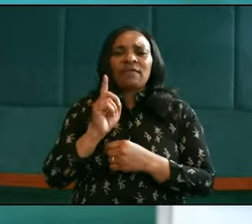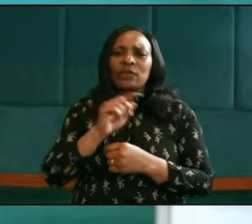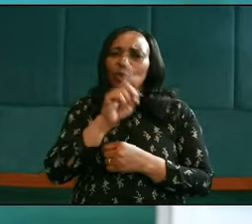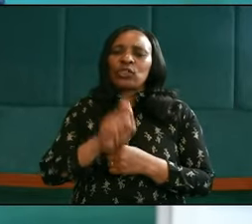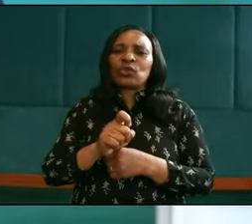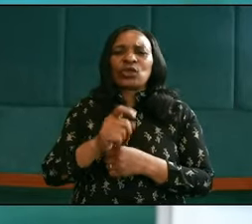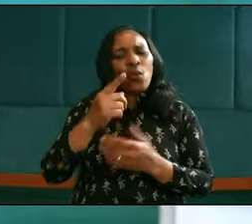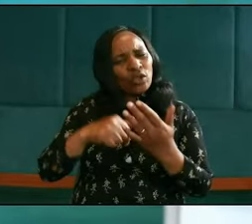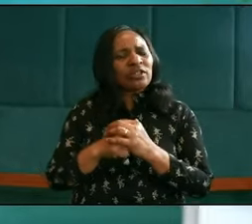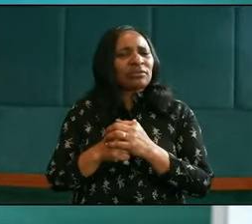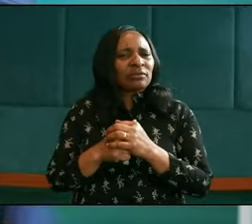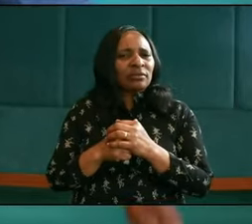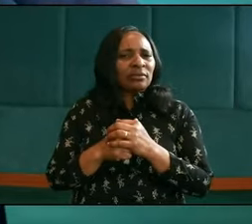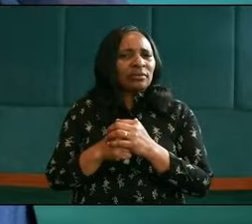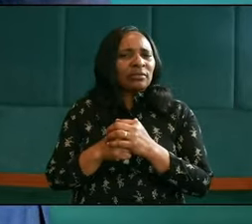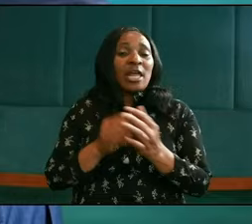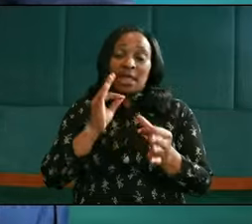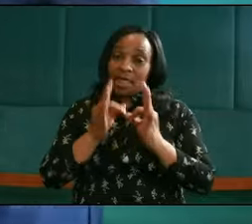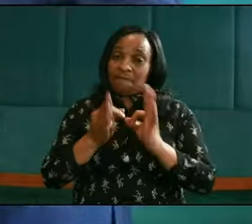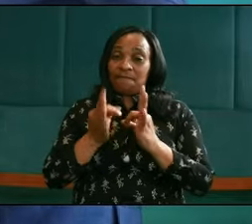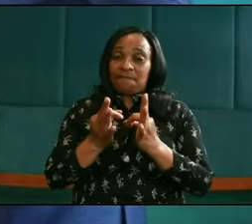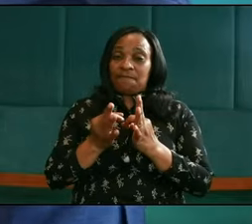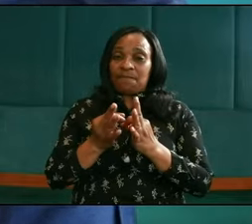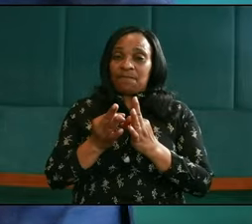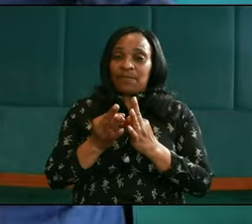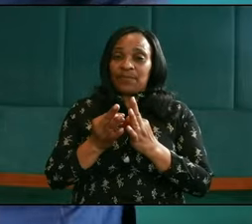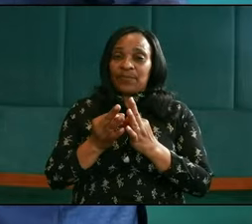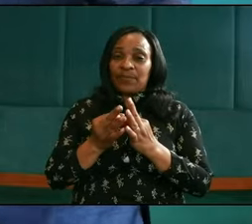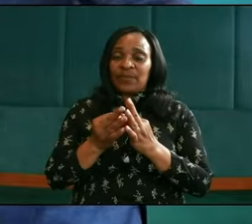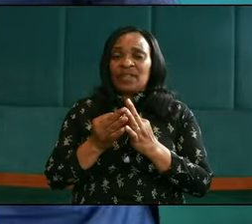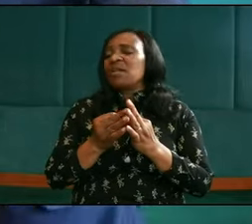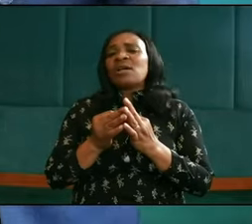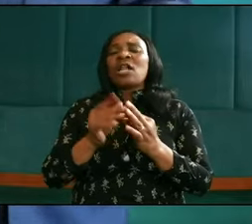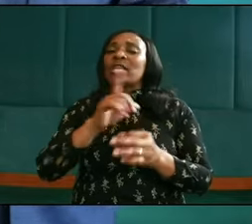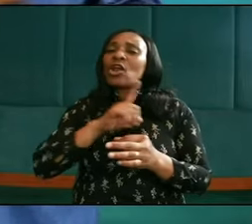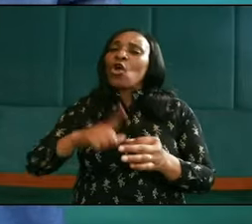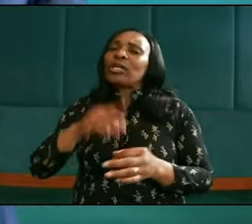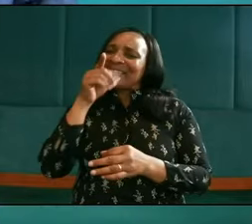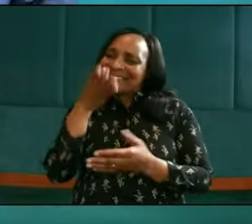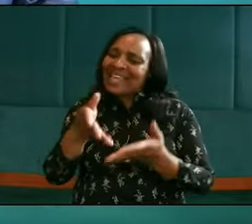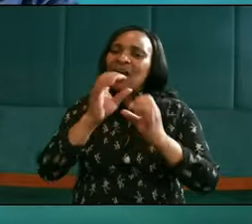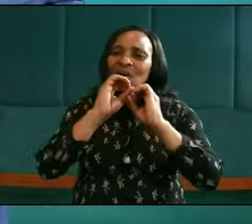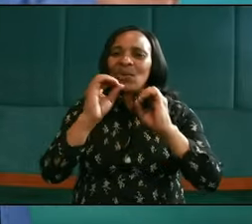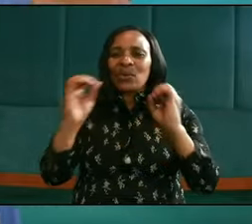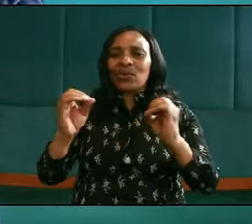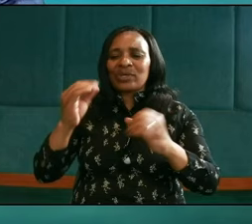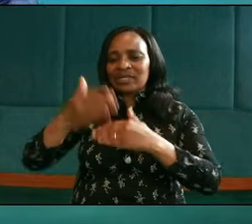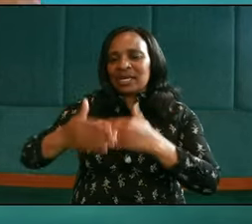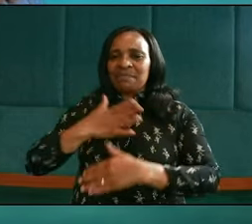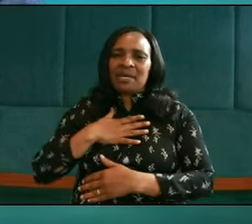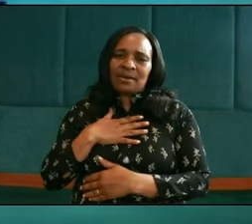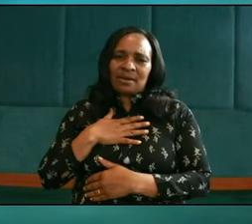question. What if it had not been the Lord who was on my